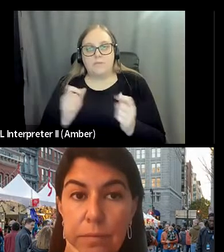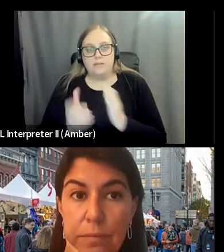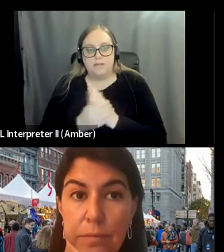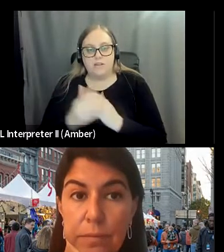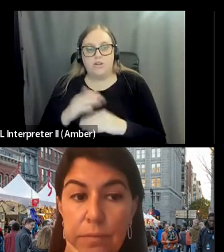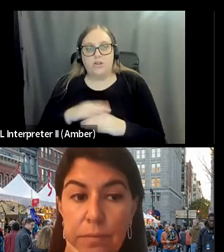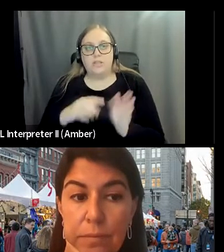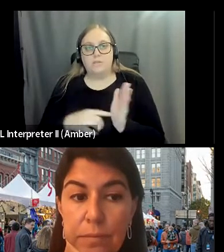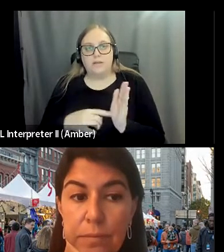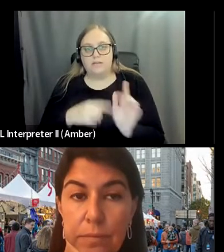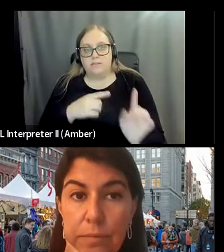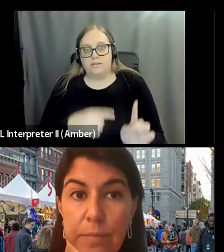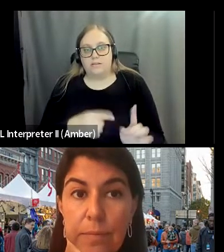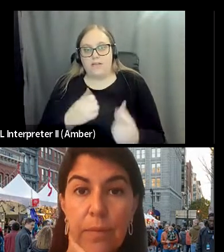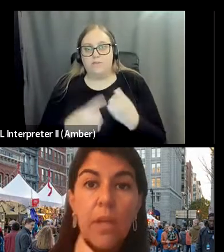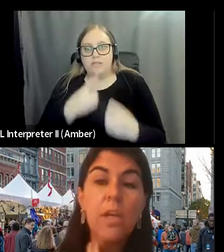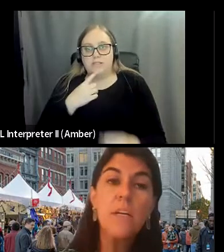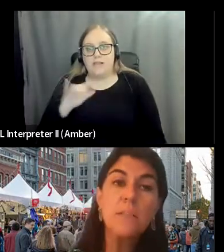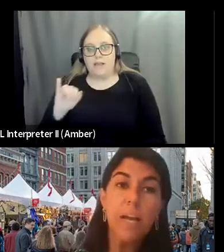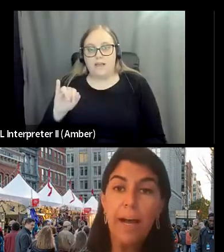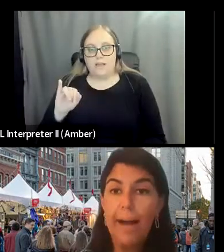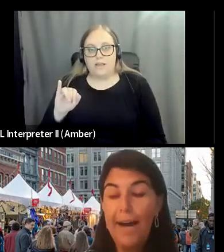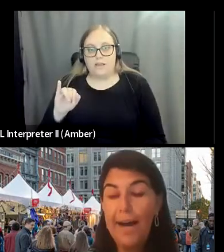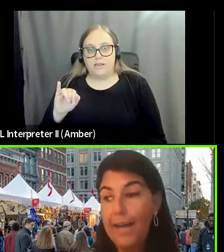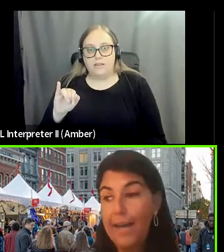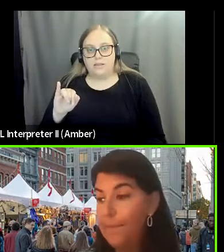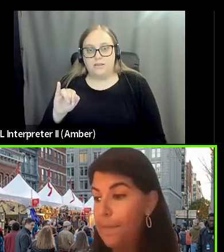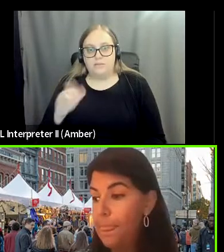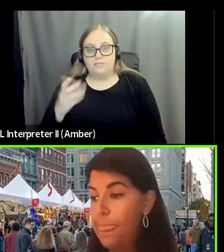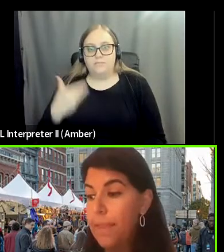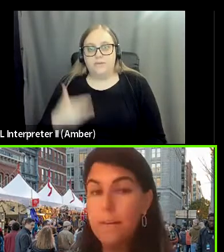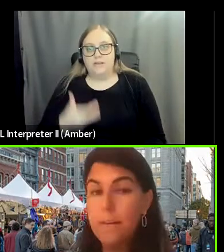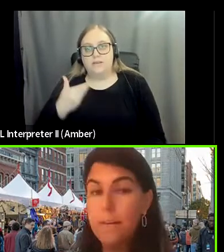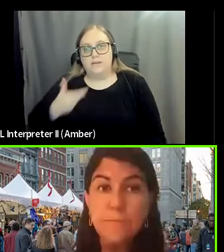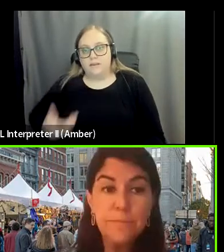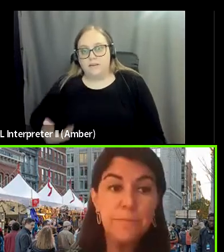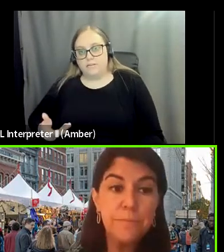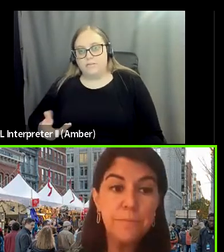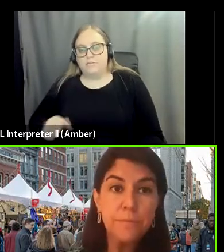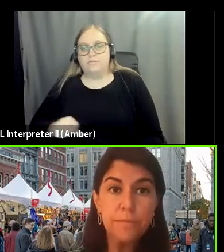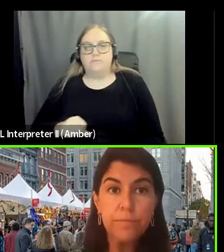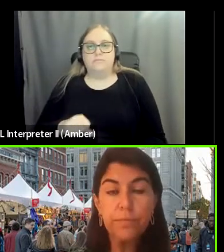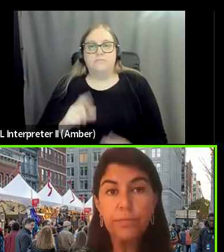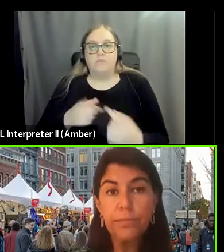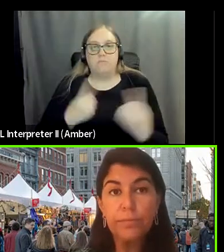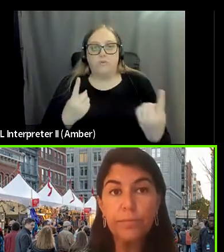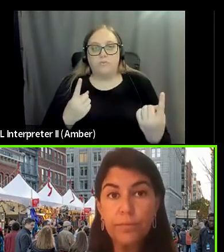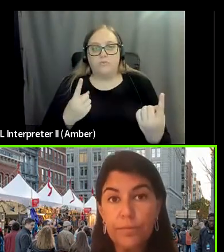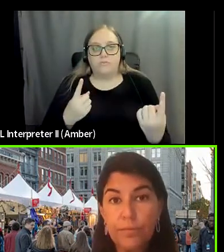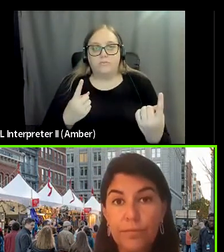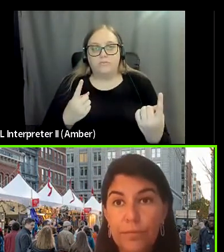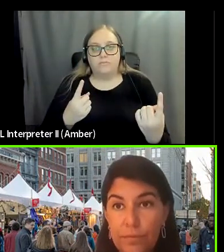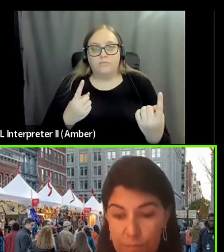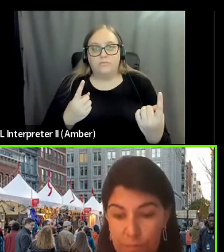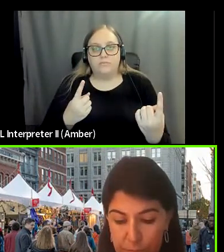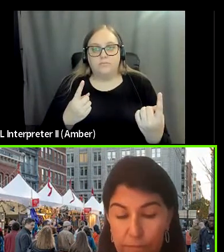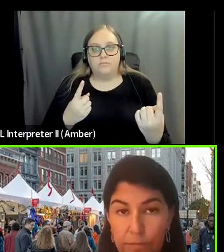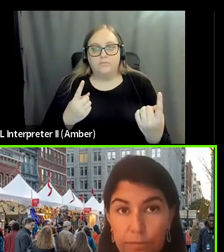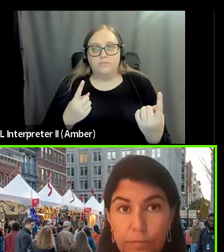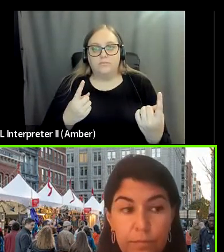as amended, all those in favor say aye. Aye. Aye. Opposed?